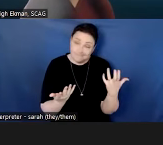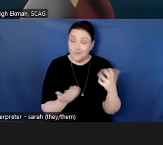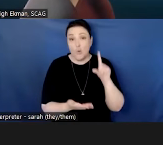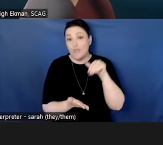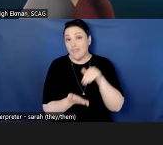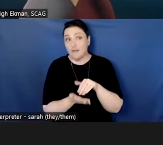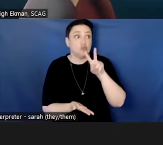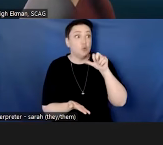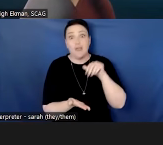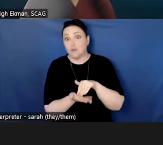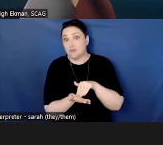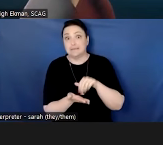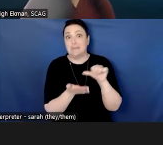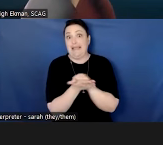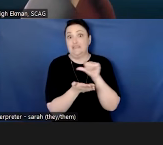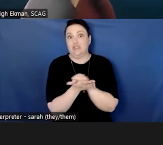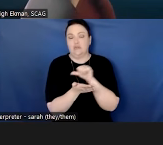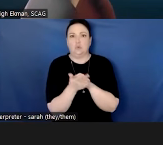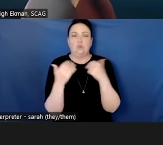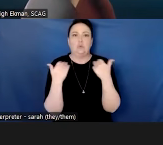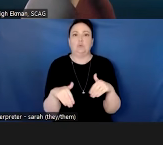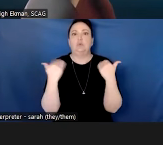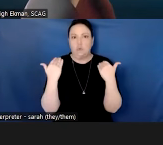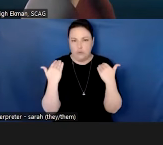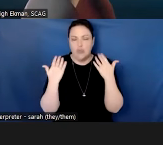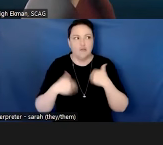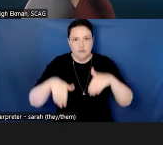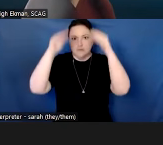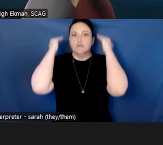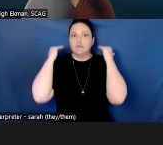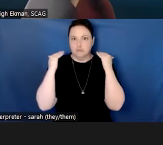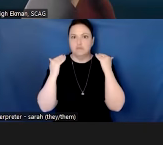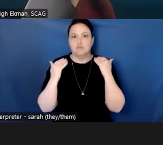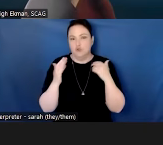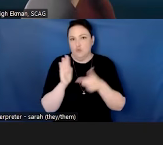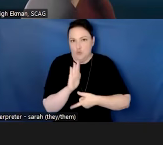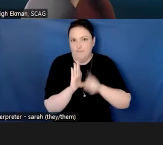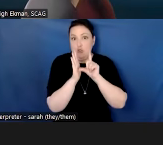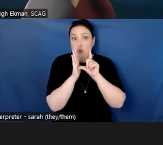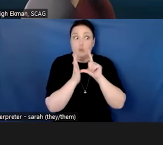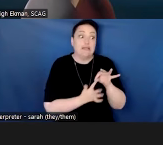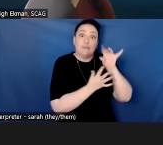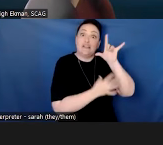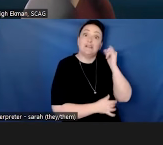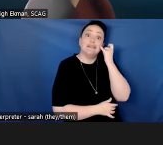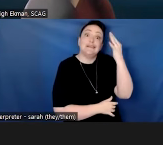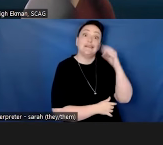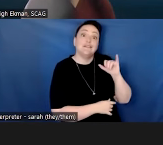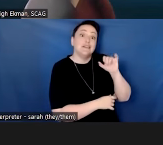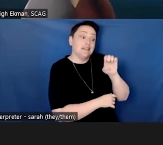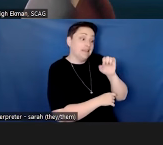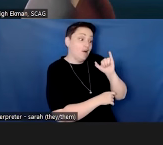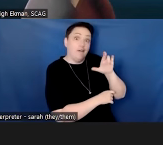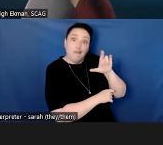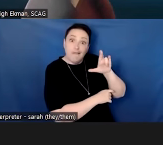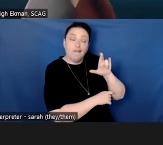That in itself is really daunting to go over and to go through, especially if EIR is only circulated for 45